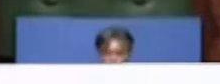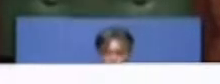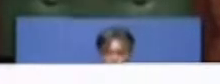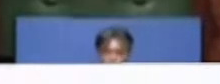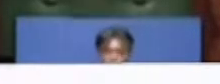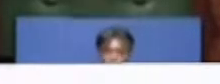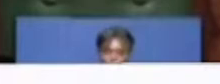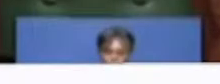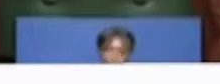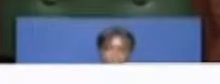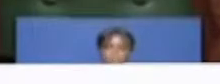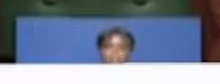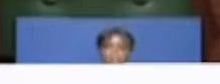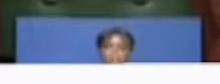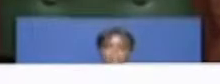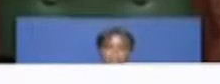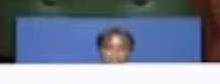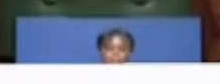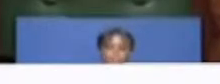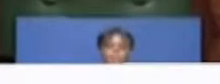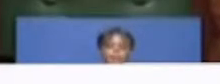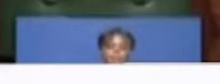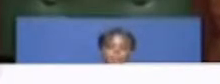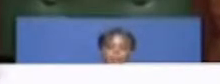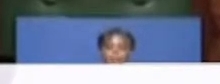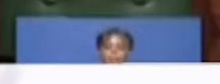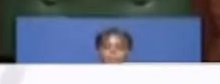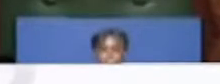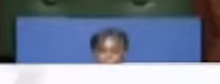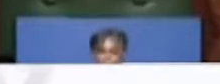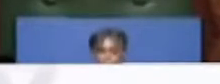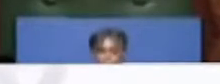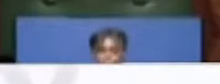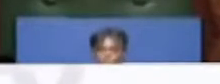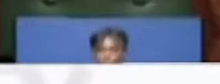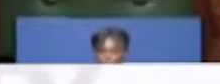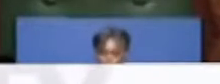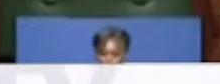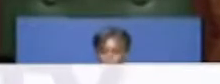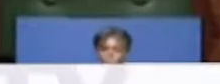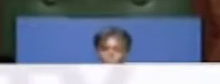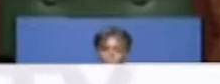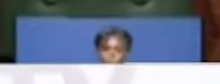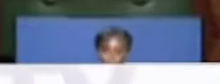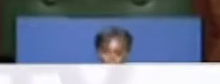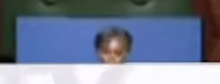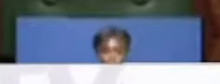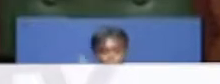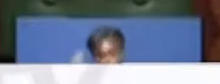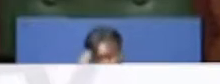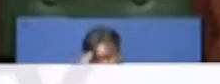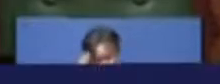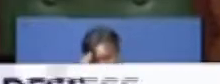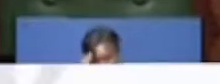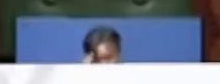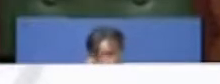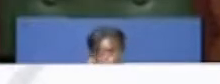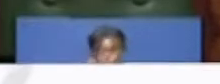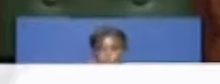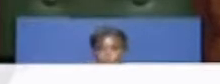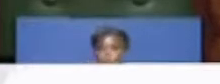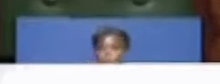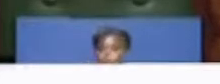guaranteeing public schools their titles, my administration has upheld the fundamental right of education and initiated